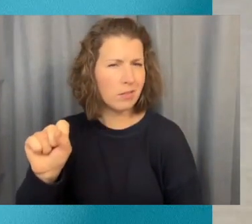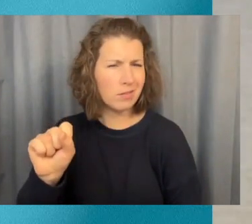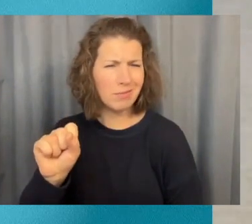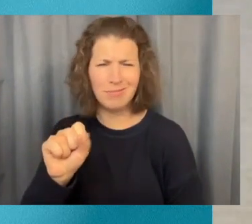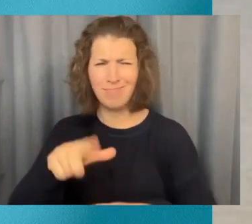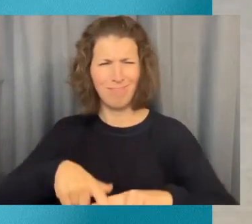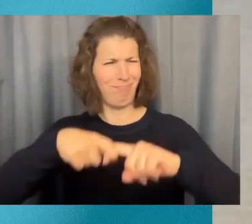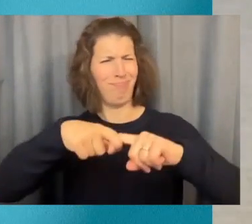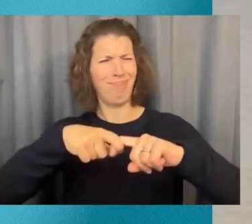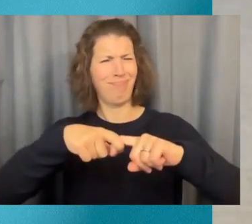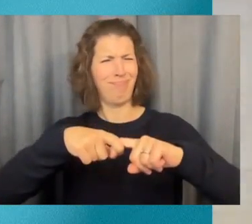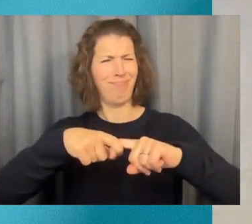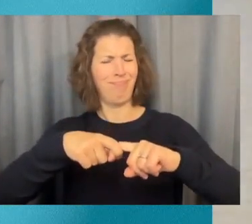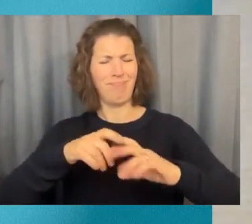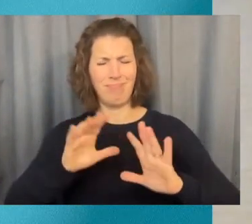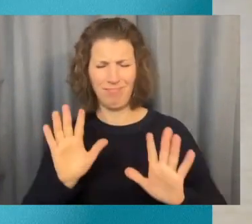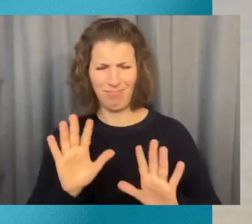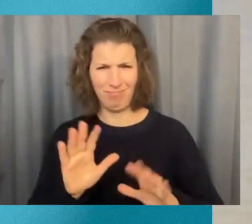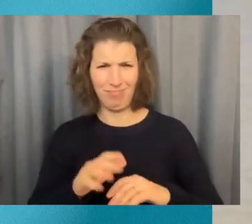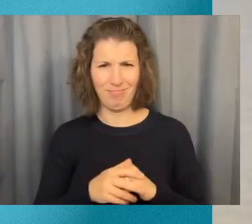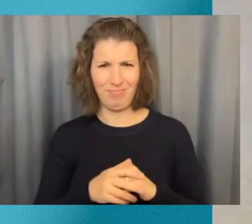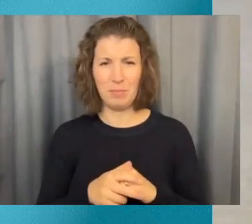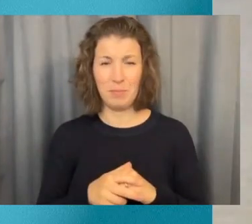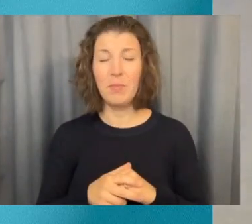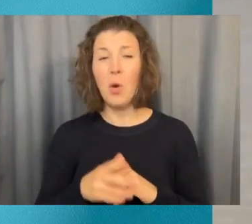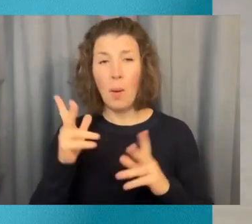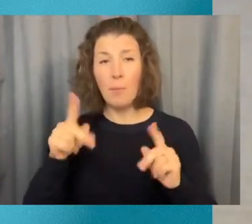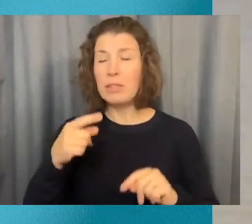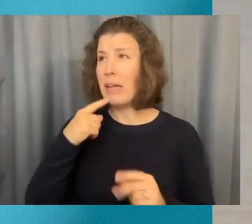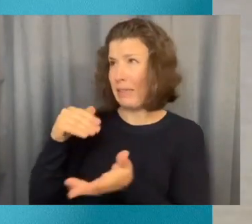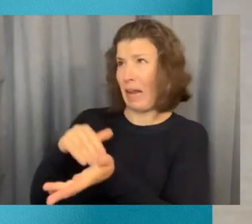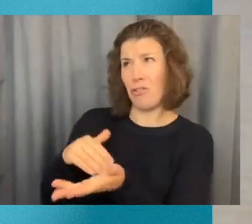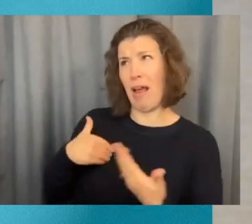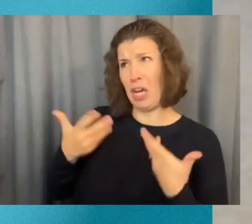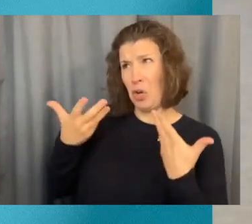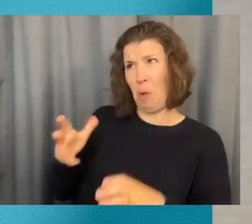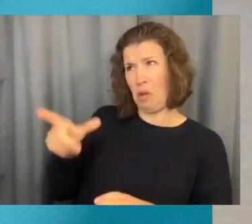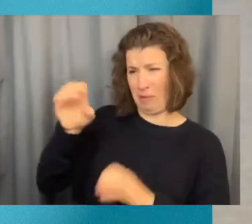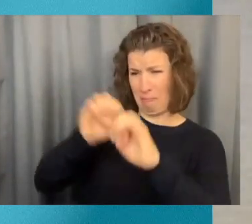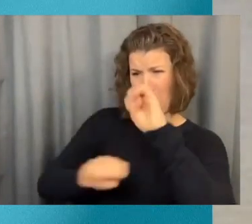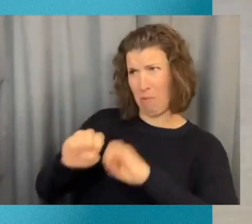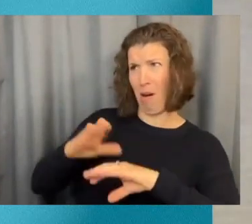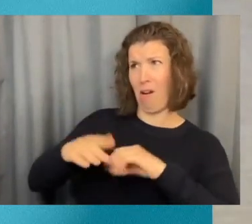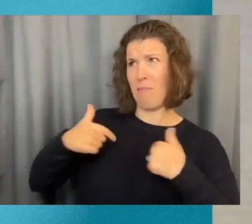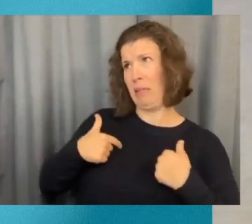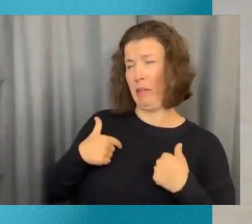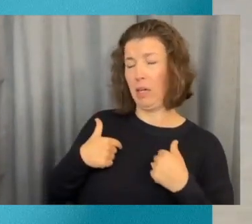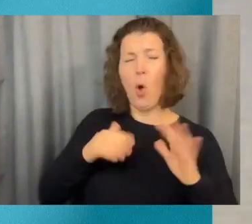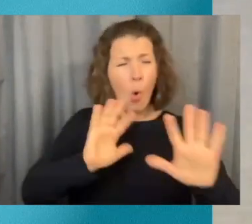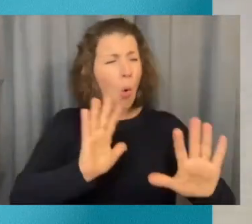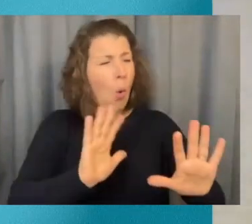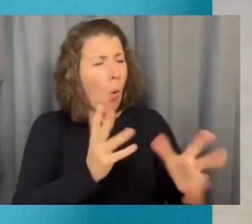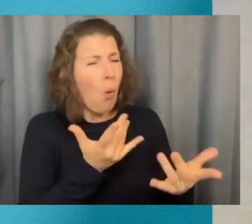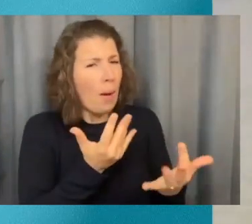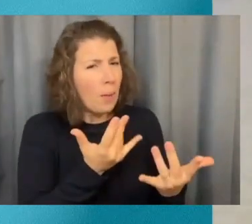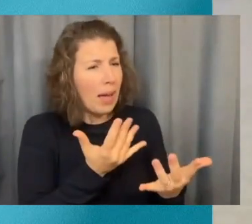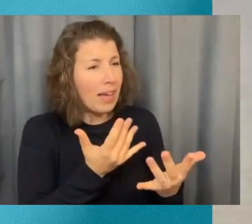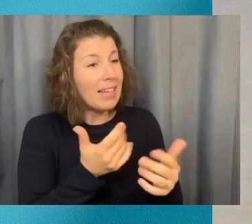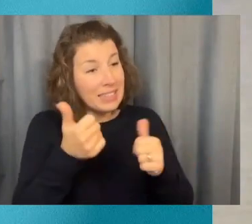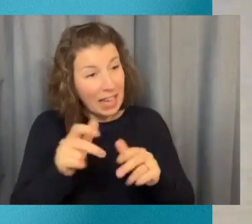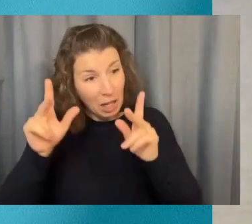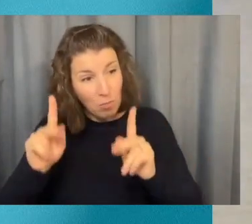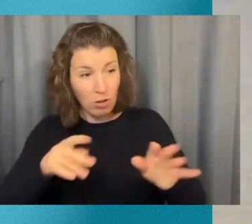This one person told me, Doc, I don't want to be experimental. I said, hold up, wait a minute. Has anyone ever told you, sir,